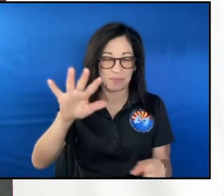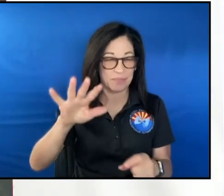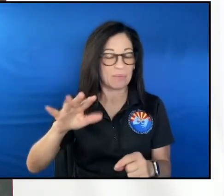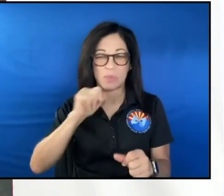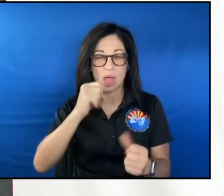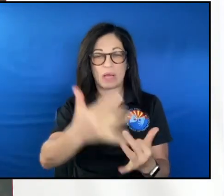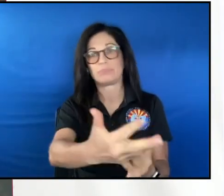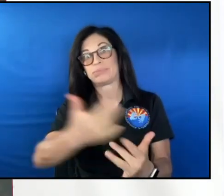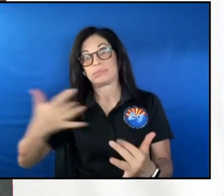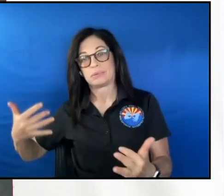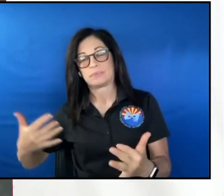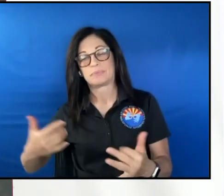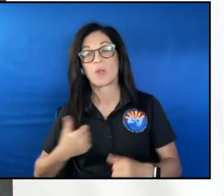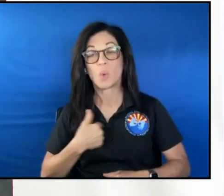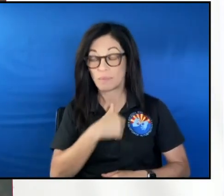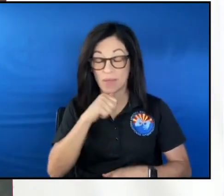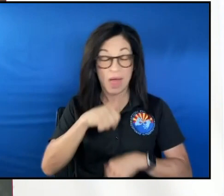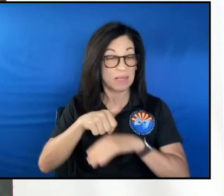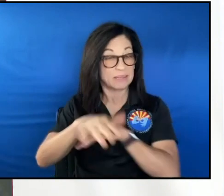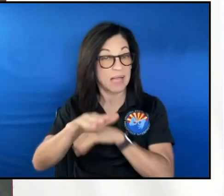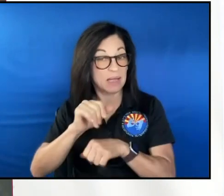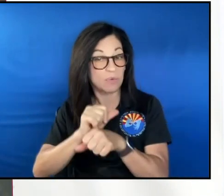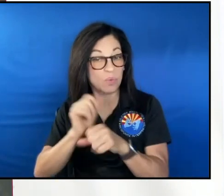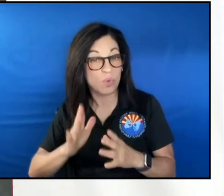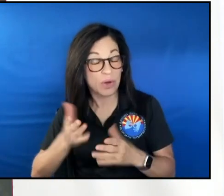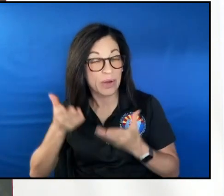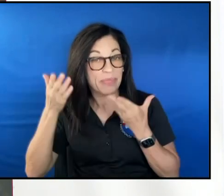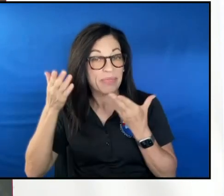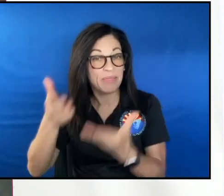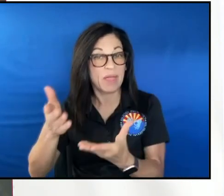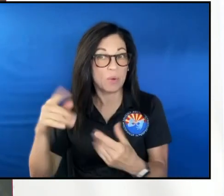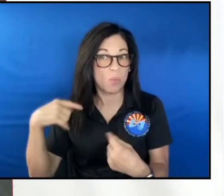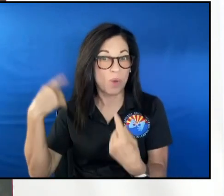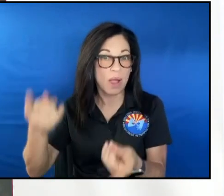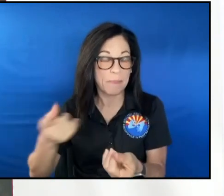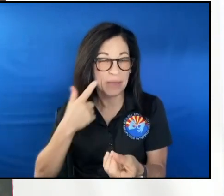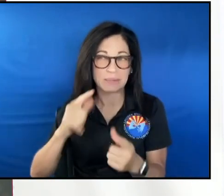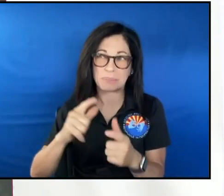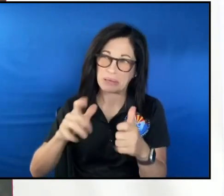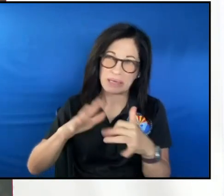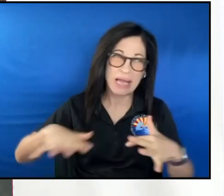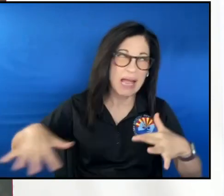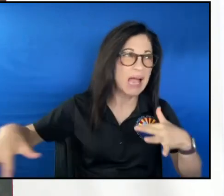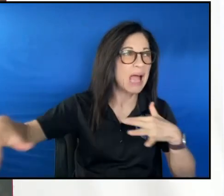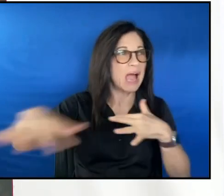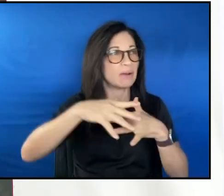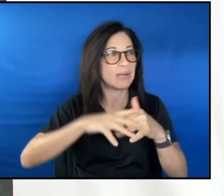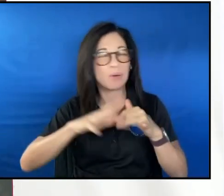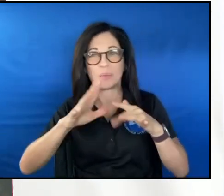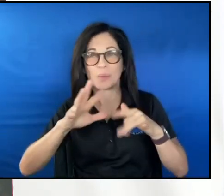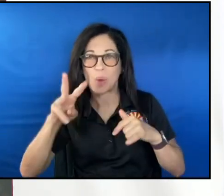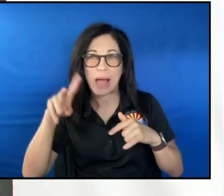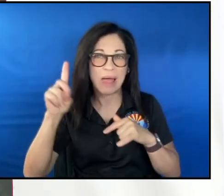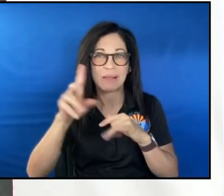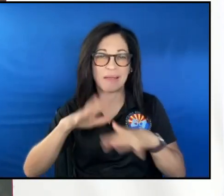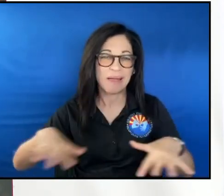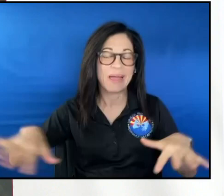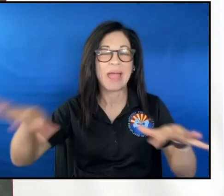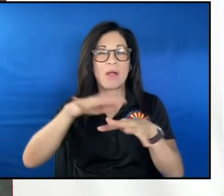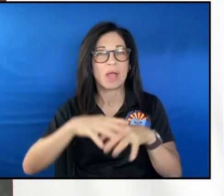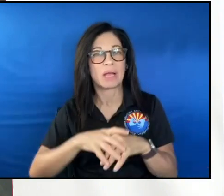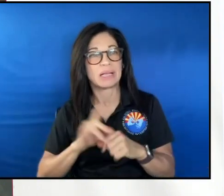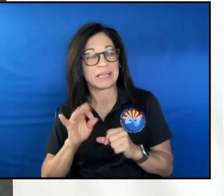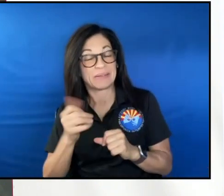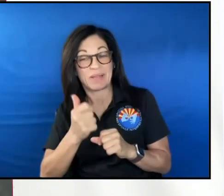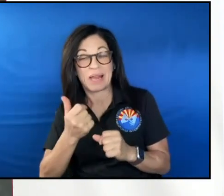but it's such big country and out in the wilderness that, if there was any sort of heat in